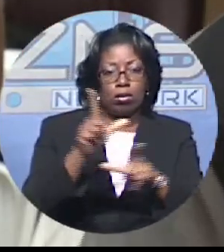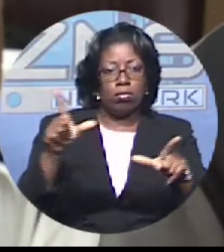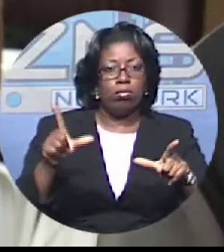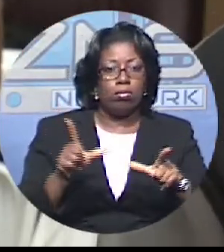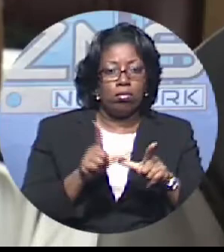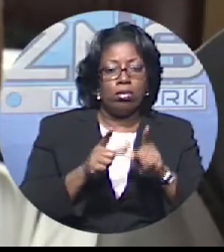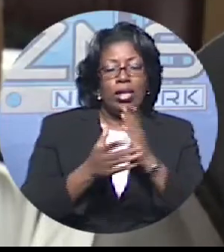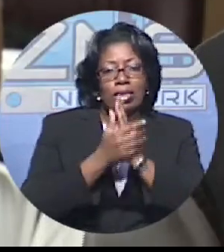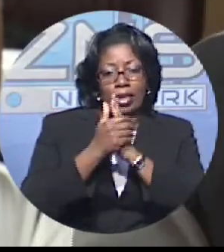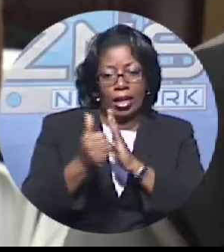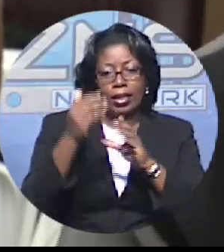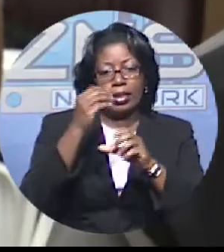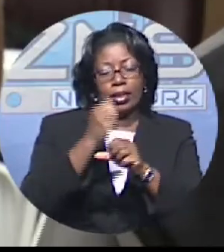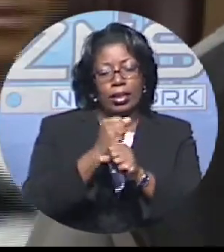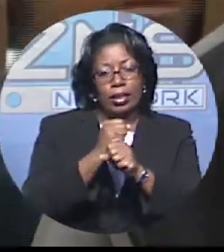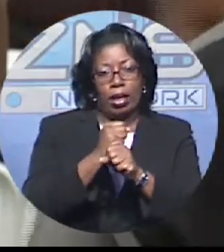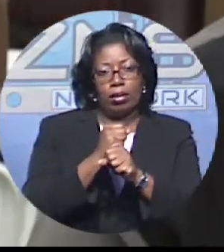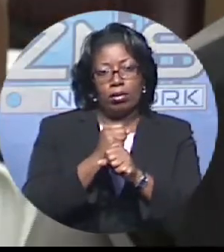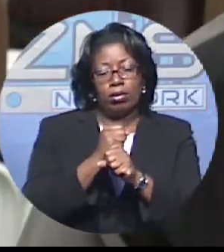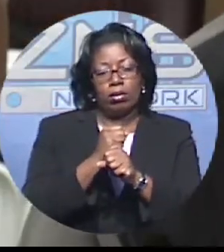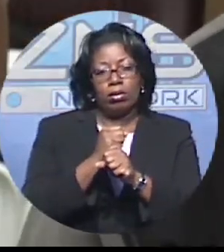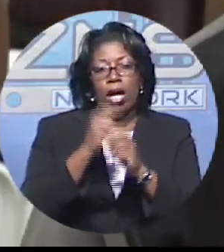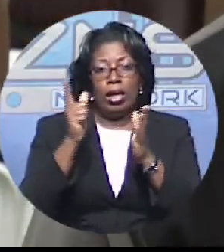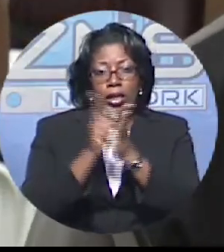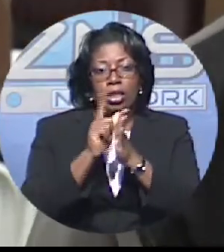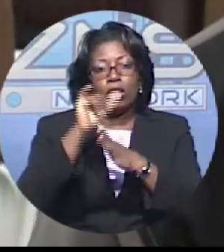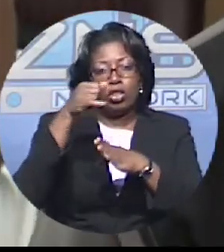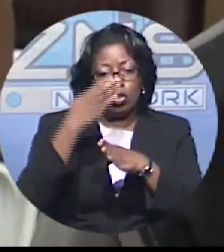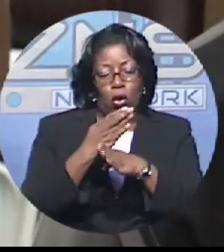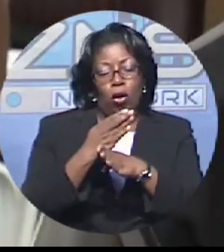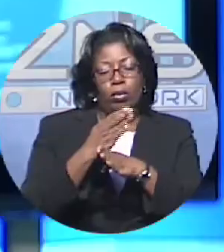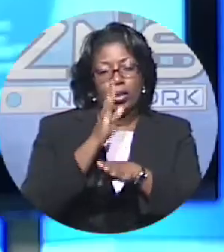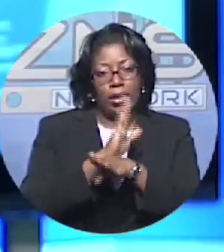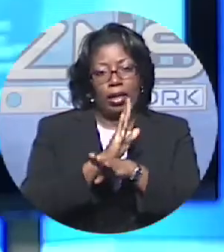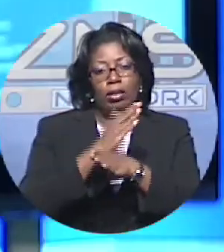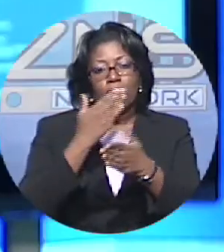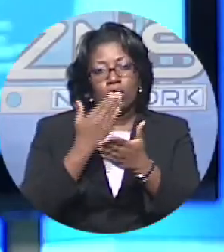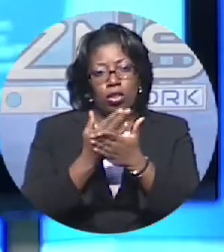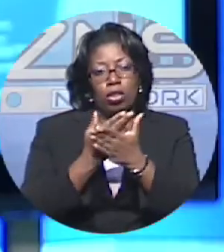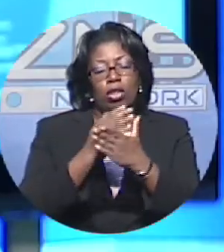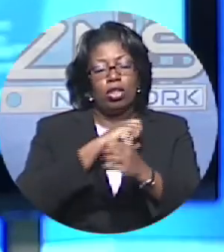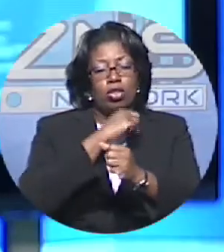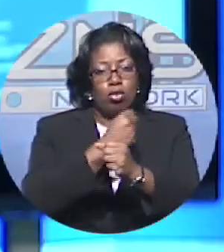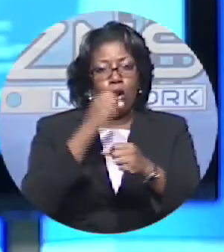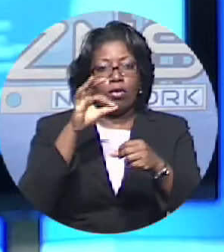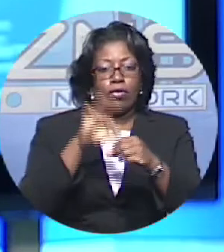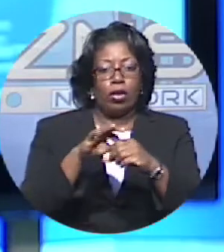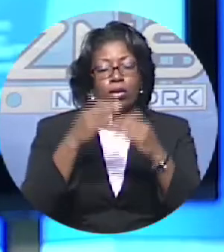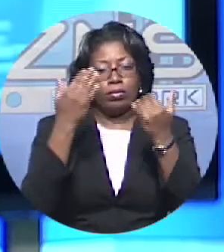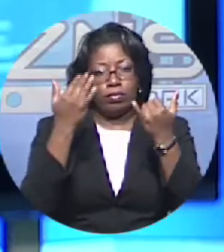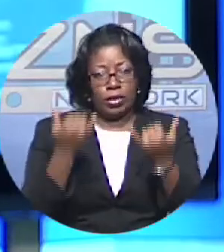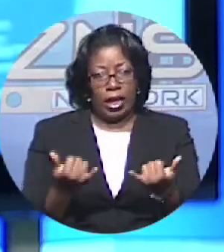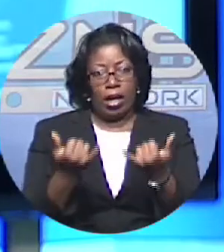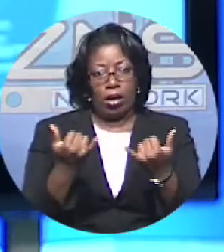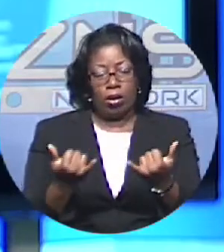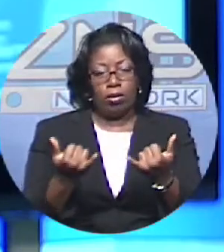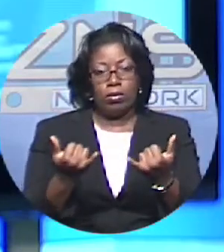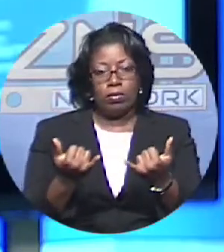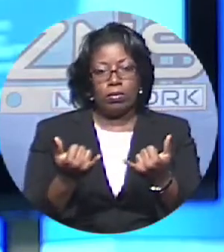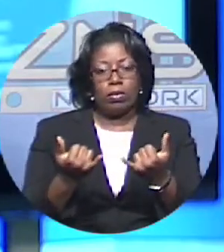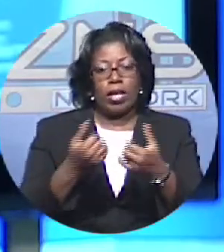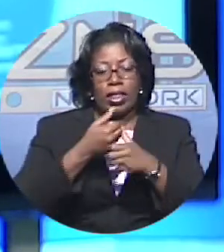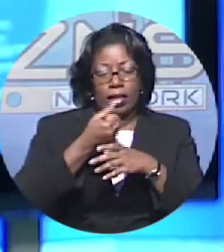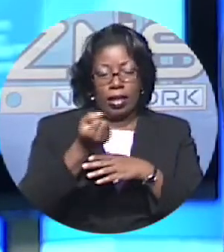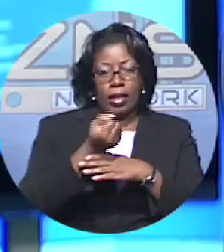produce legal jobs. This, to me, is a strong vote tonight. Now that the gaming referendum is behind